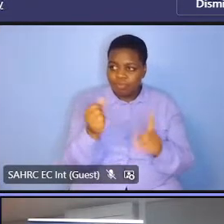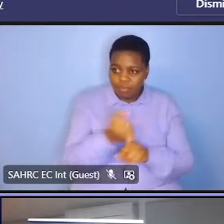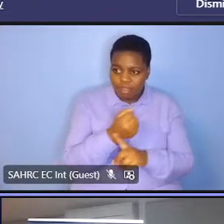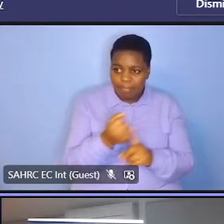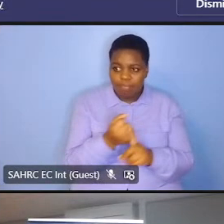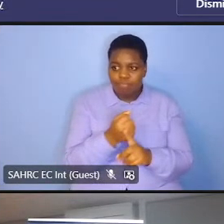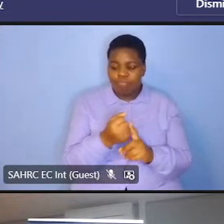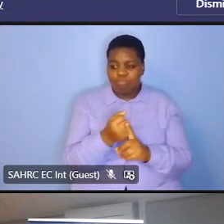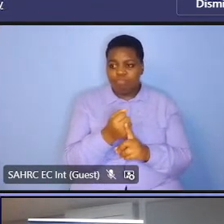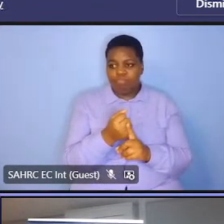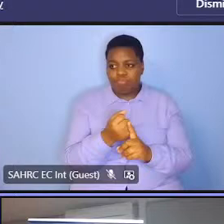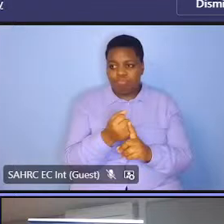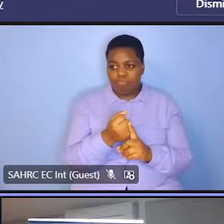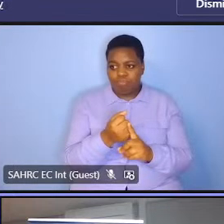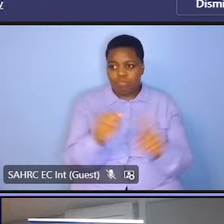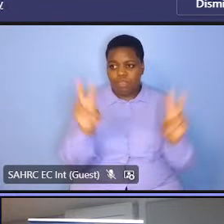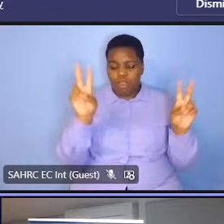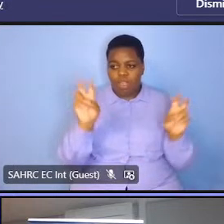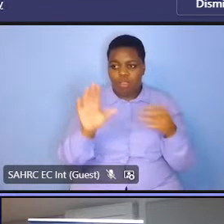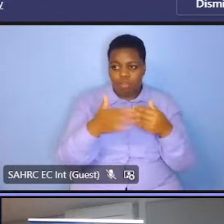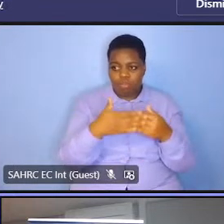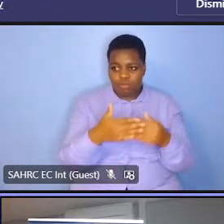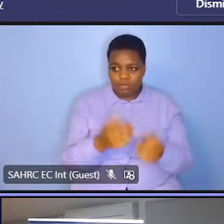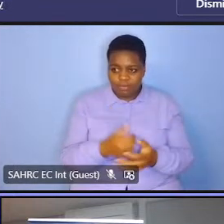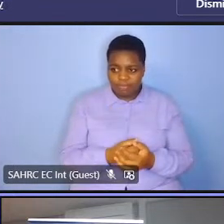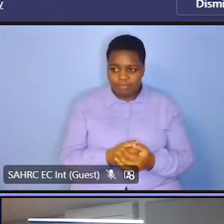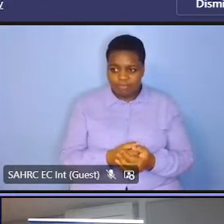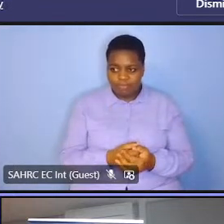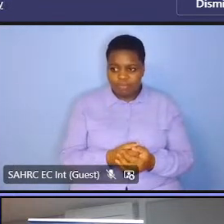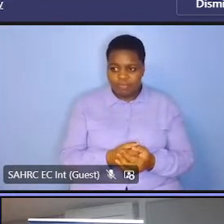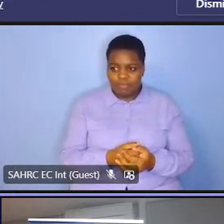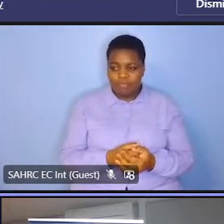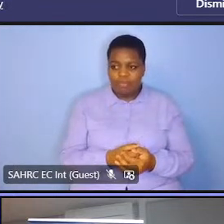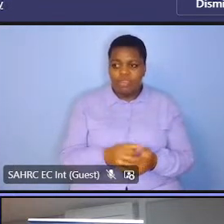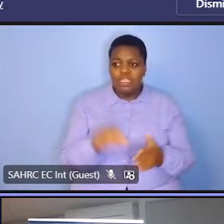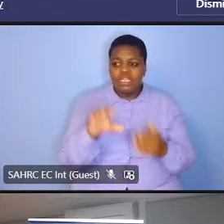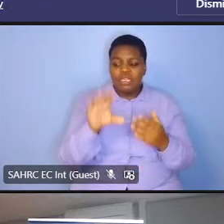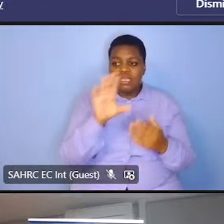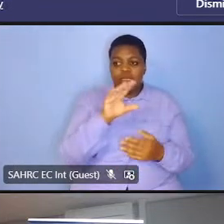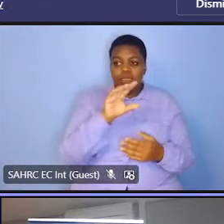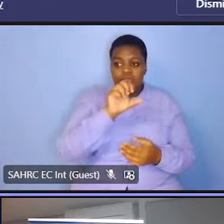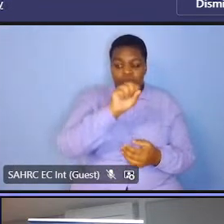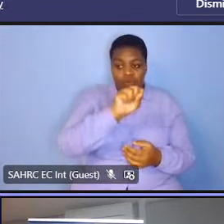degradation." Close quote. Further, Section